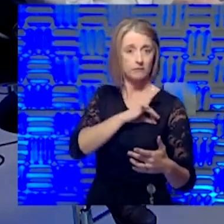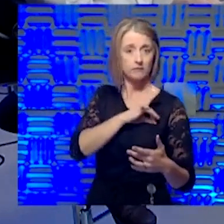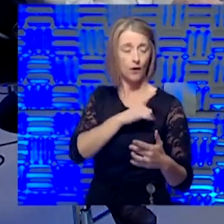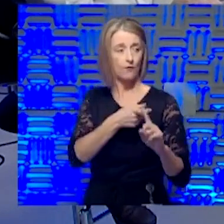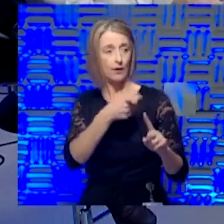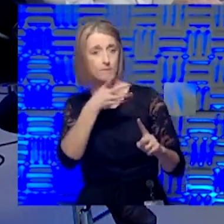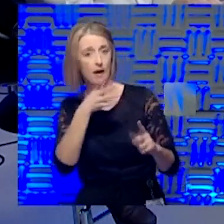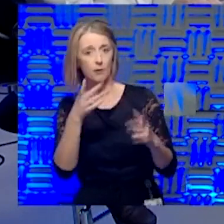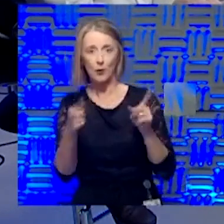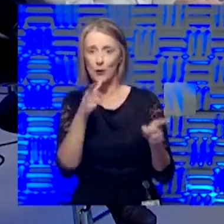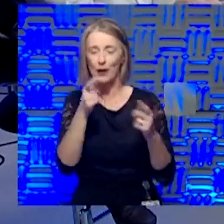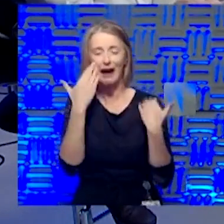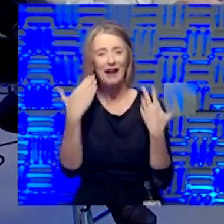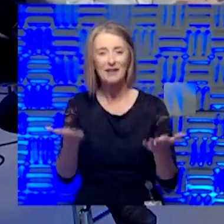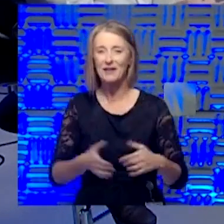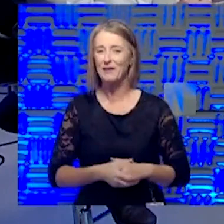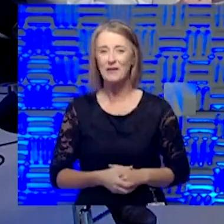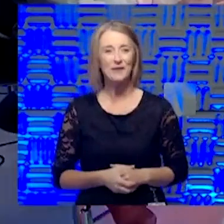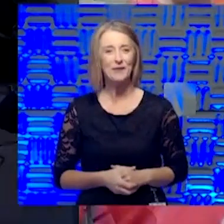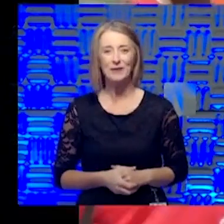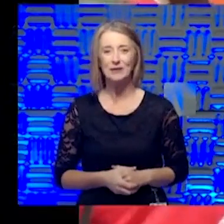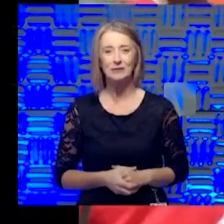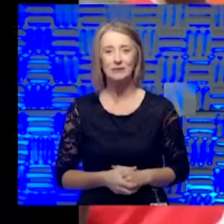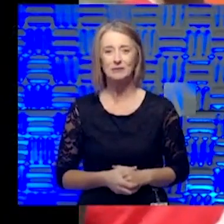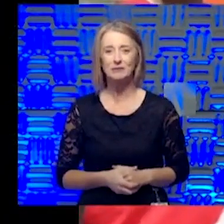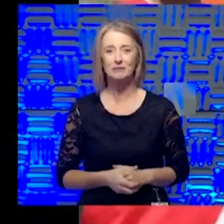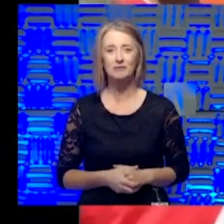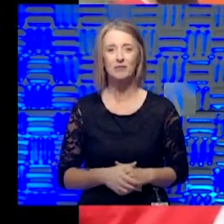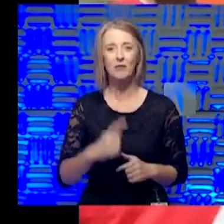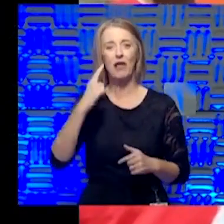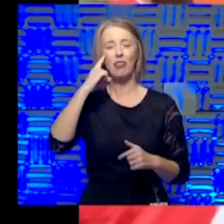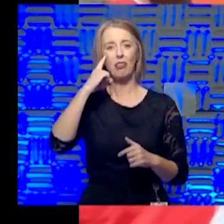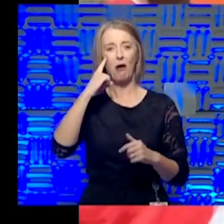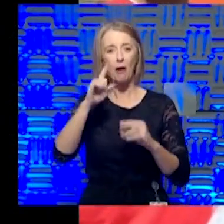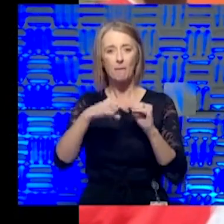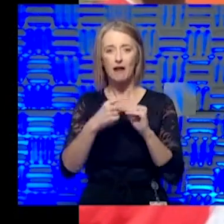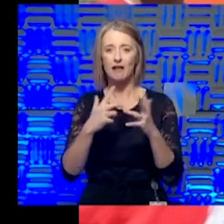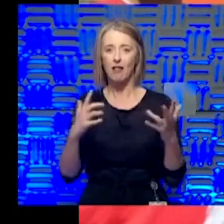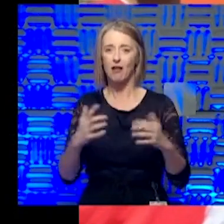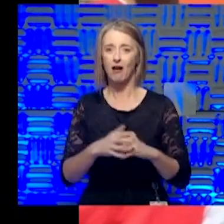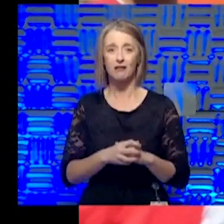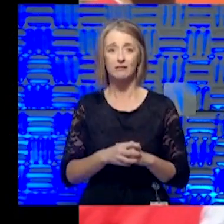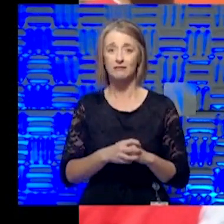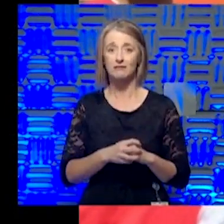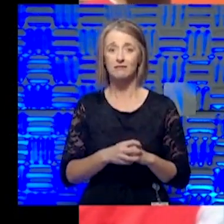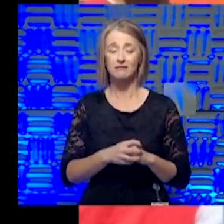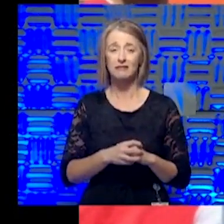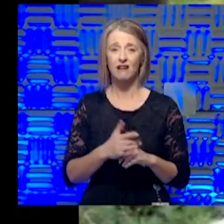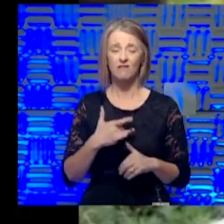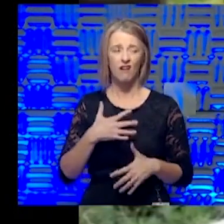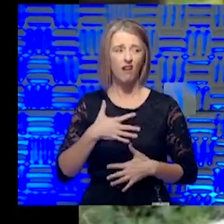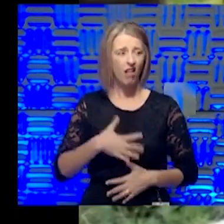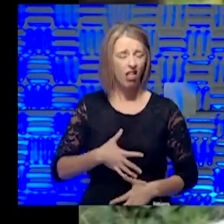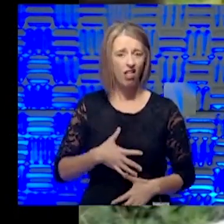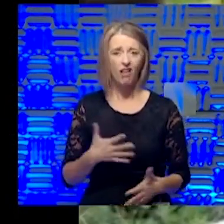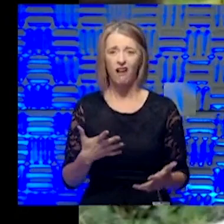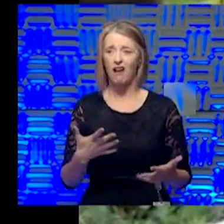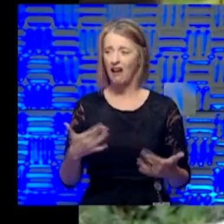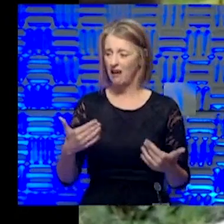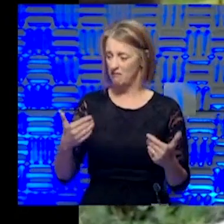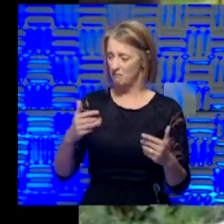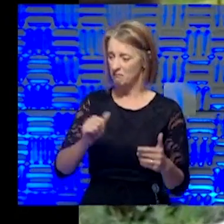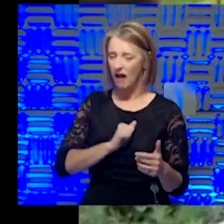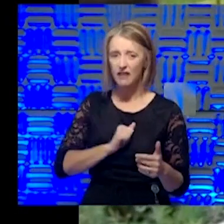from your mom. I don't know. Yeah. But We've thrown a lot of options up in the air, and because I was kind of getting down on myself for having it,